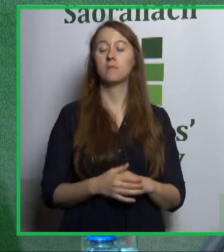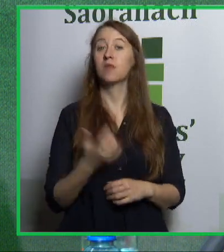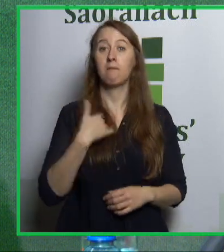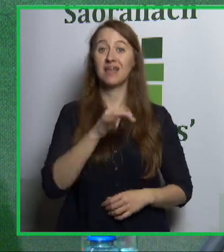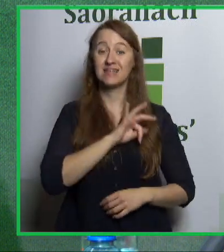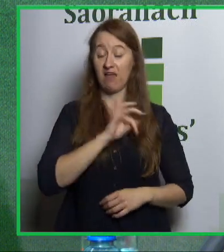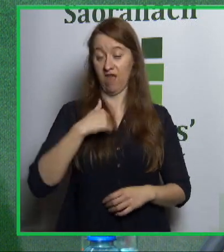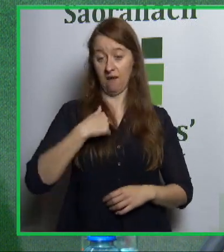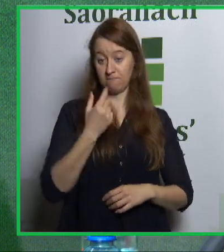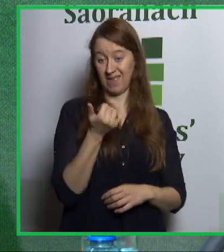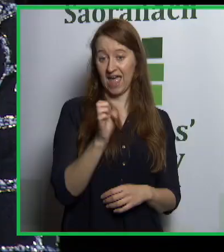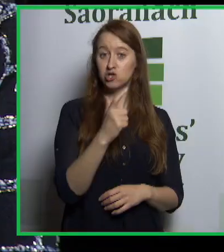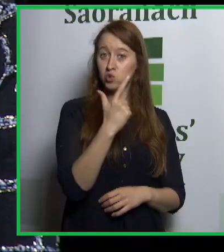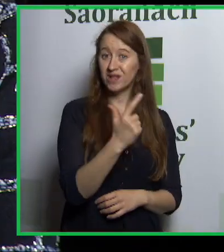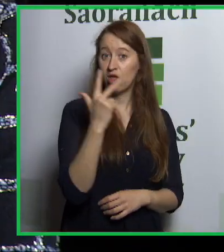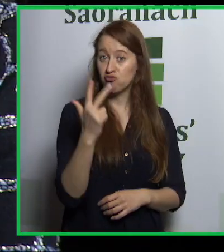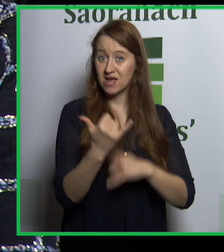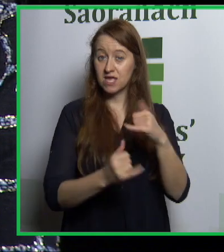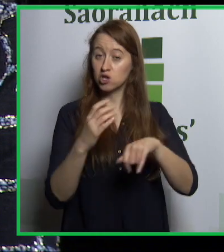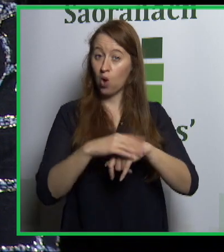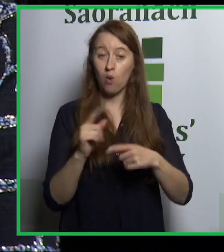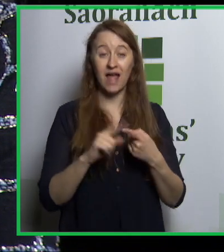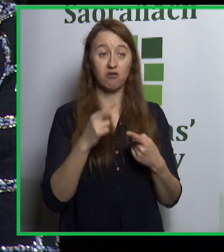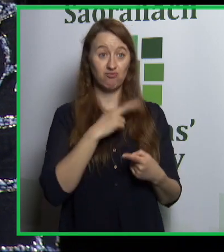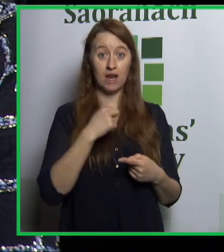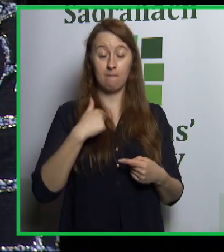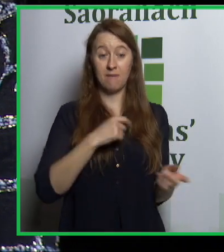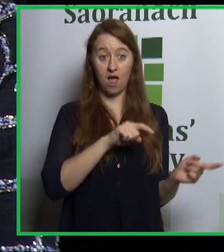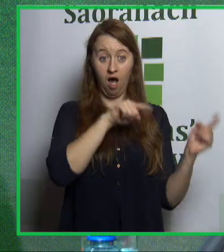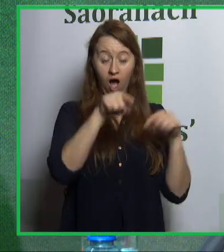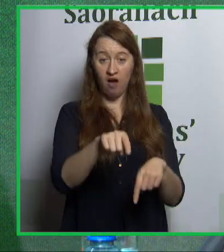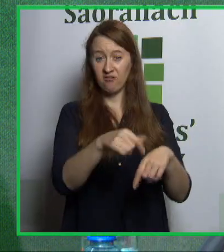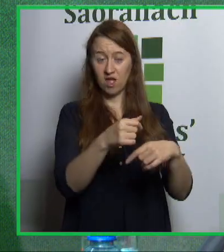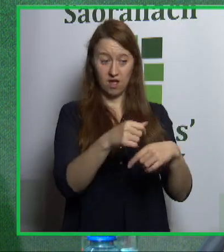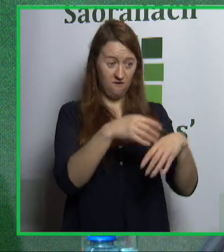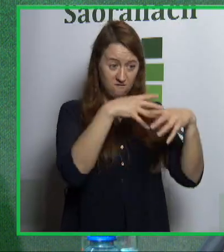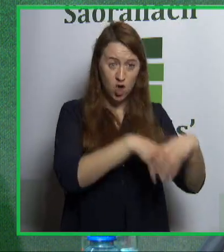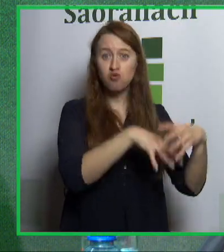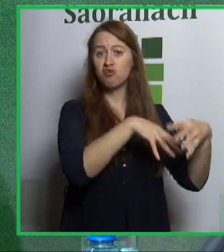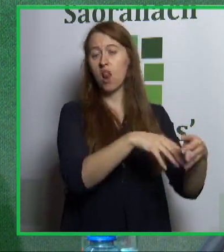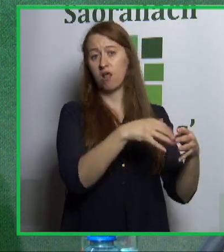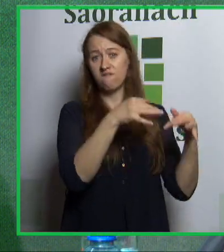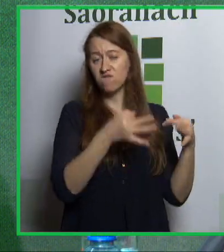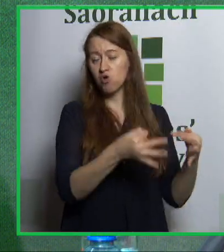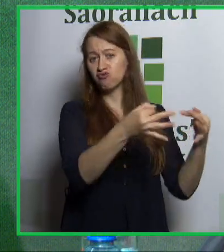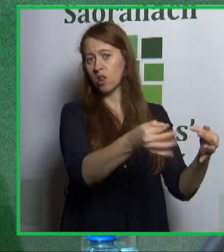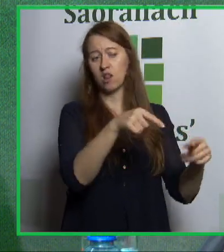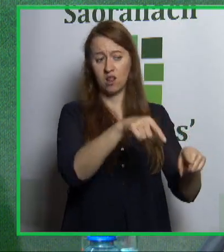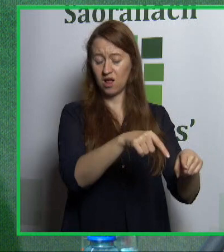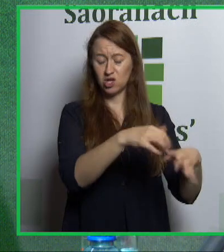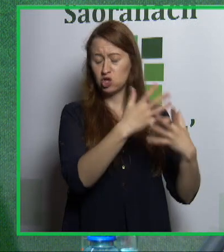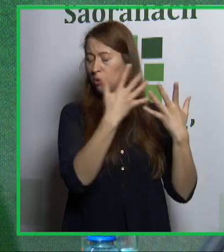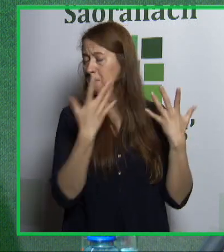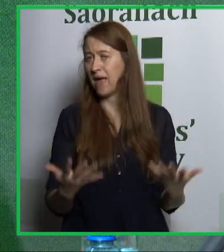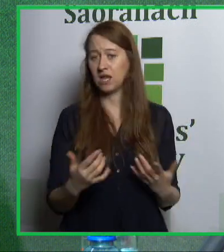would care to ever even see or hear about. And those are not counting all of the people who I've met throughout my life who've probably gone